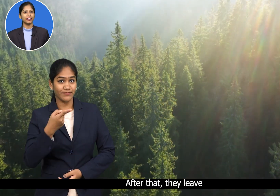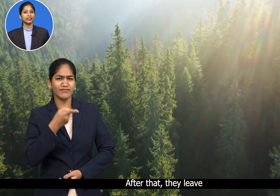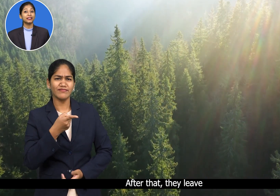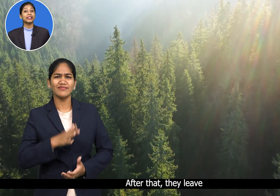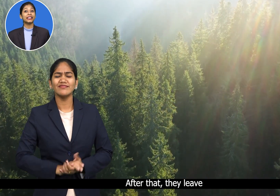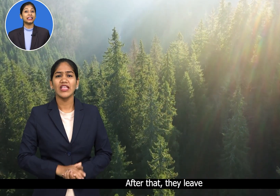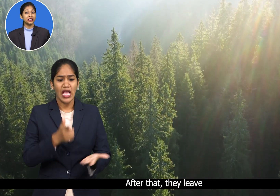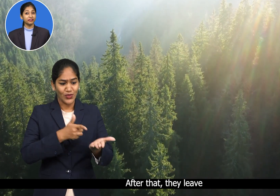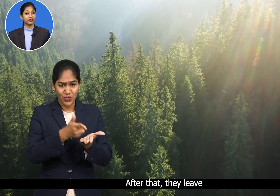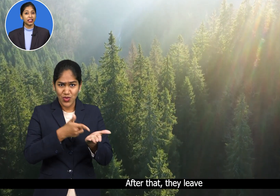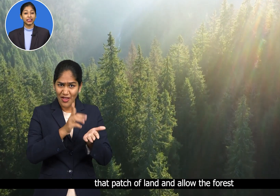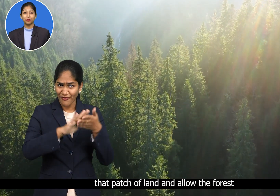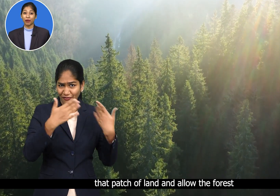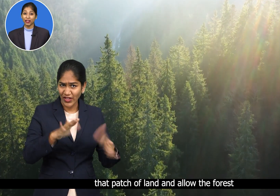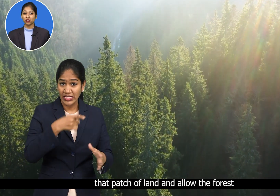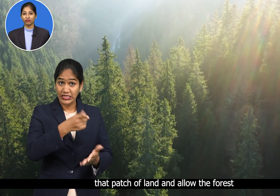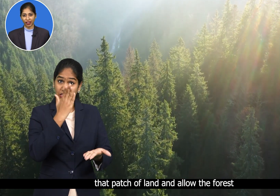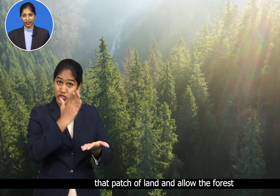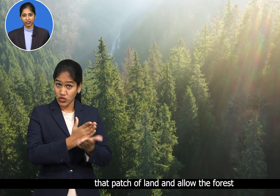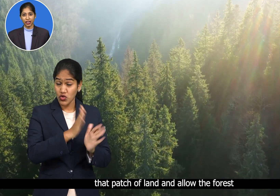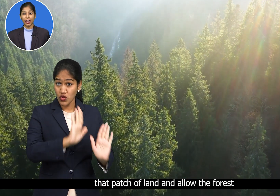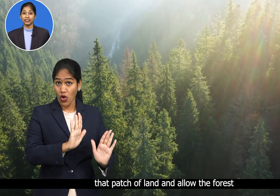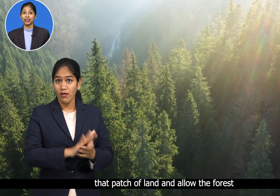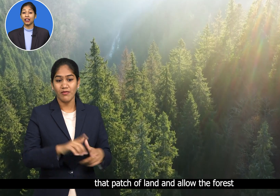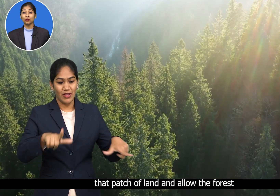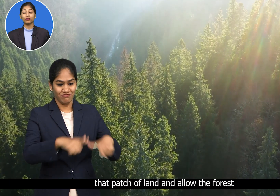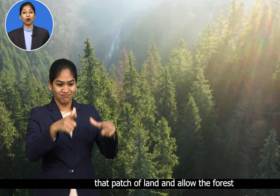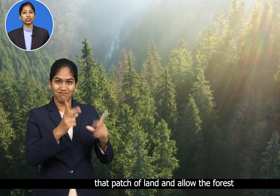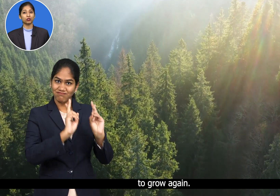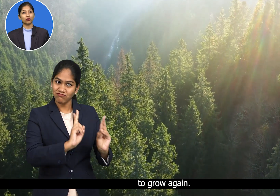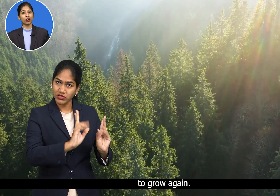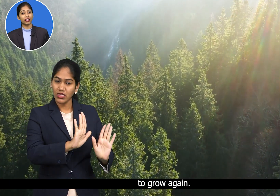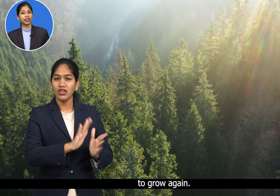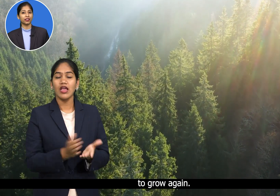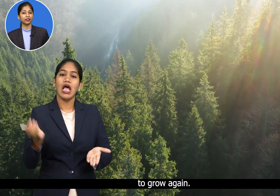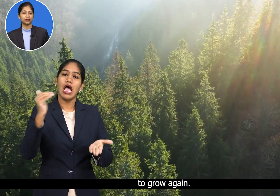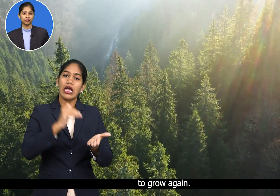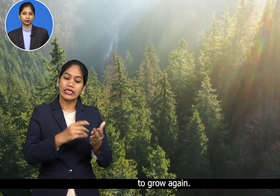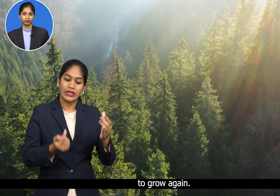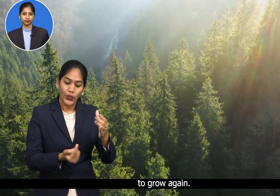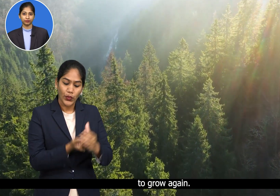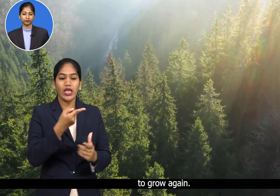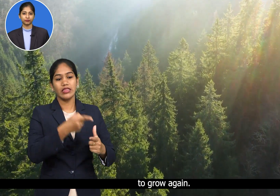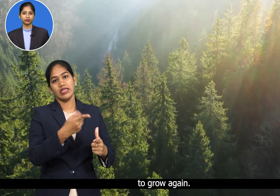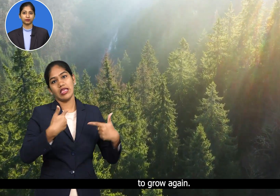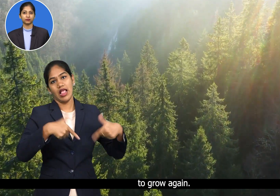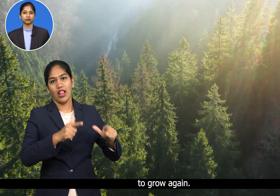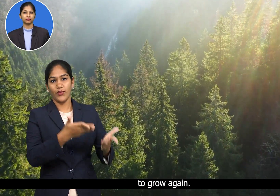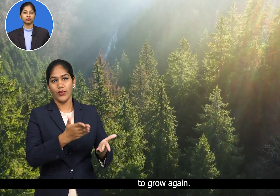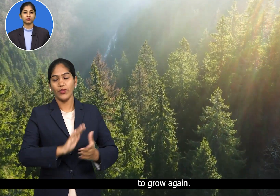After that, they leave that patch of land and allow the forest to grow again.